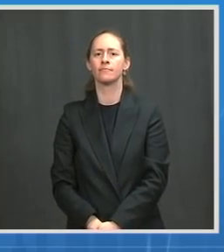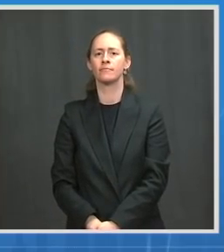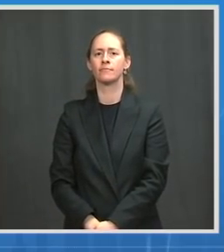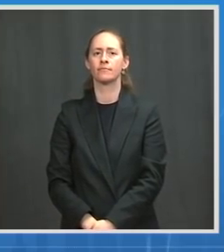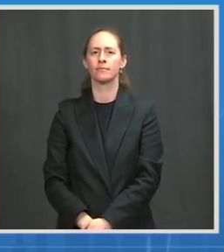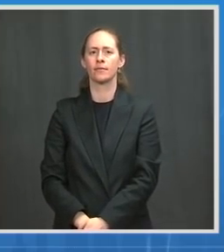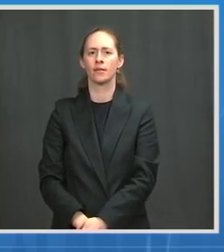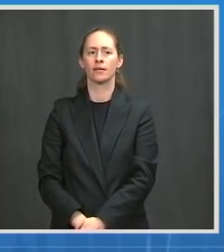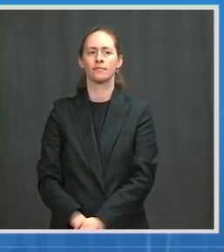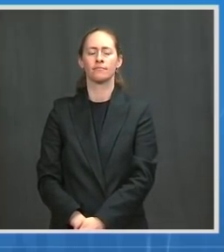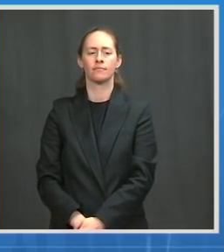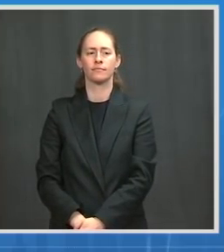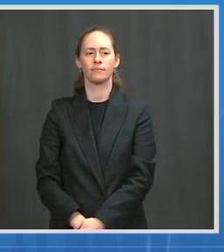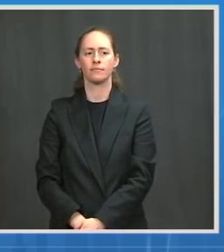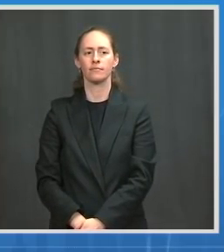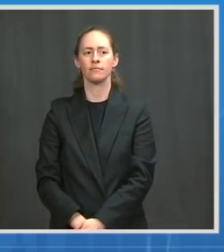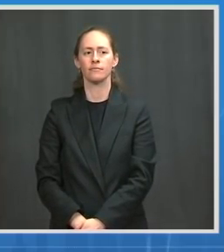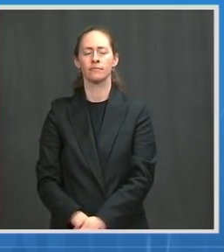Was there a first part of the question?